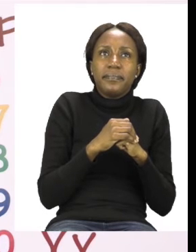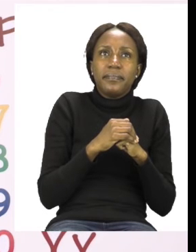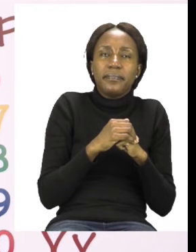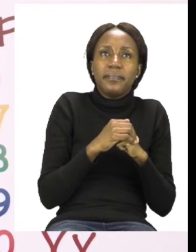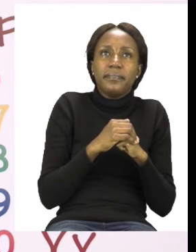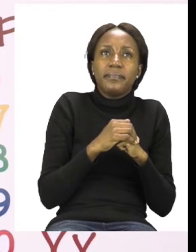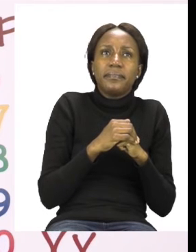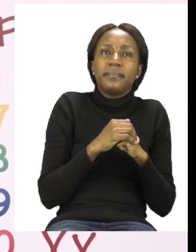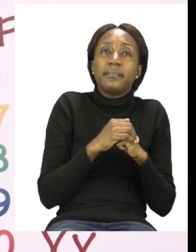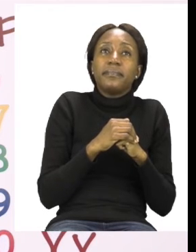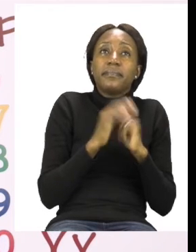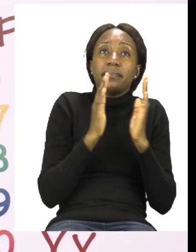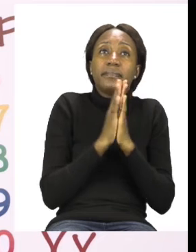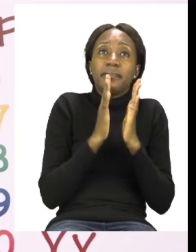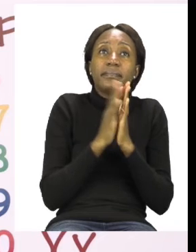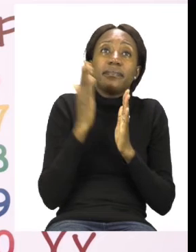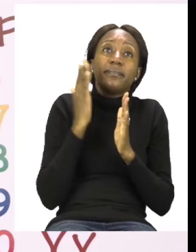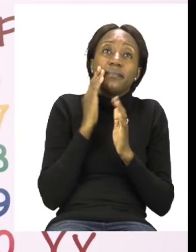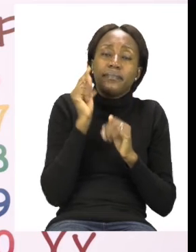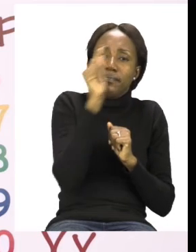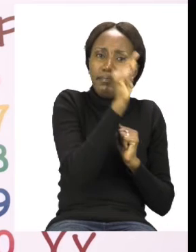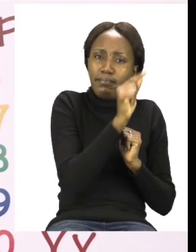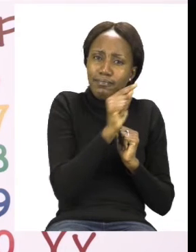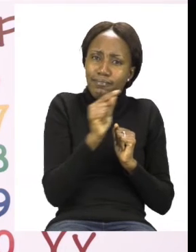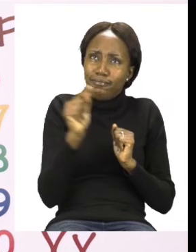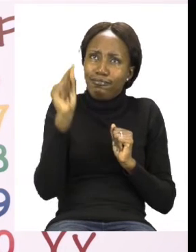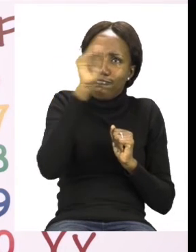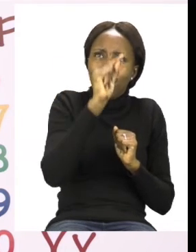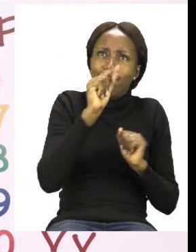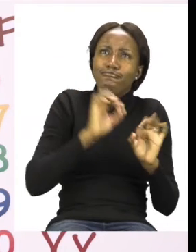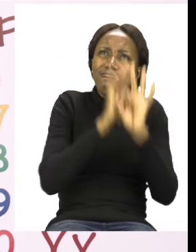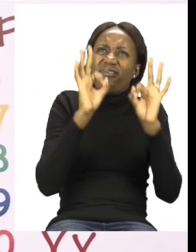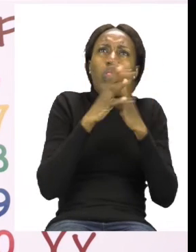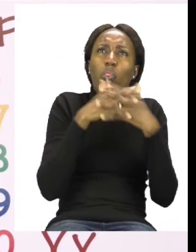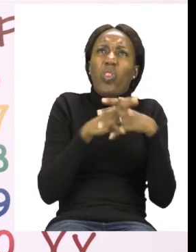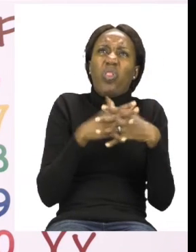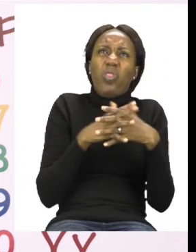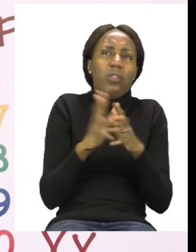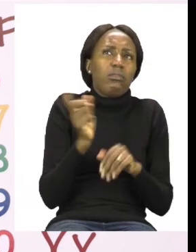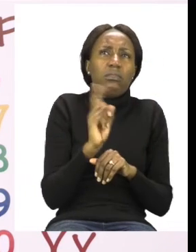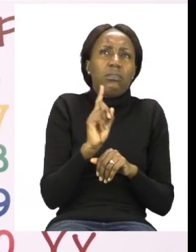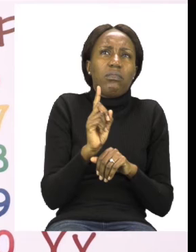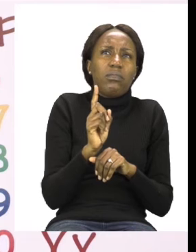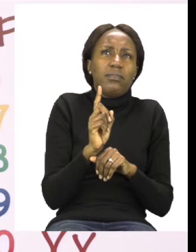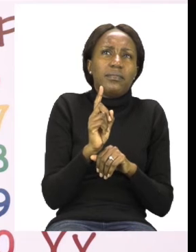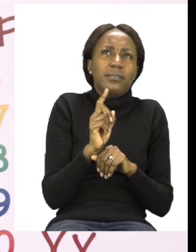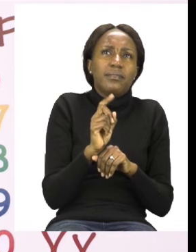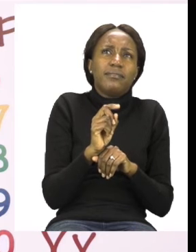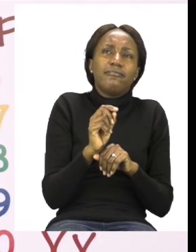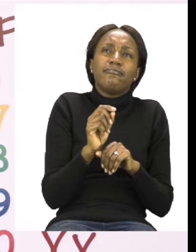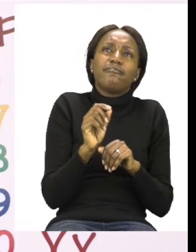And make sure that when you're circling, you do a nice circle starting from the top and going right back where